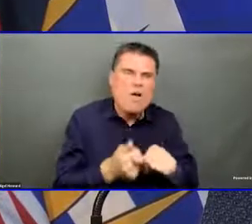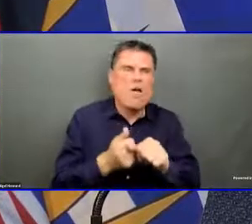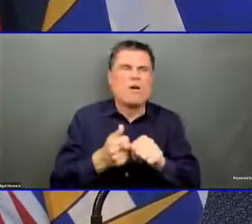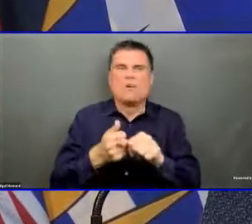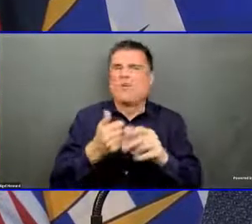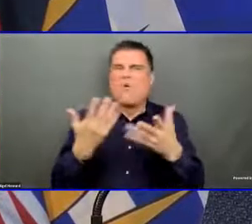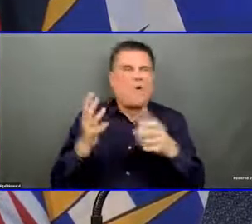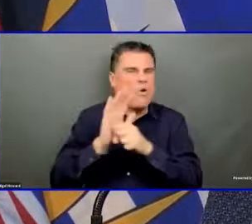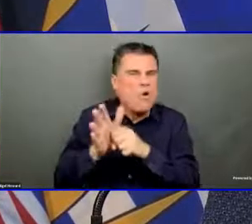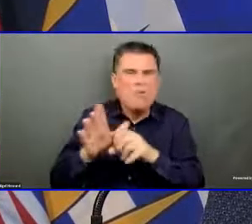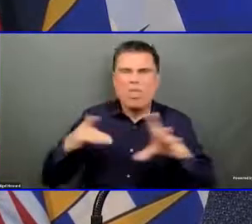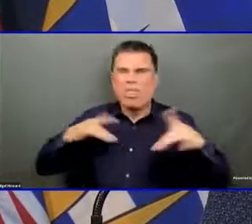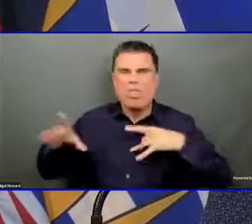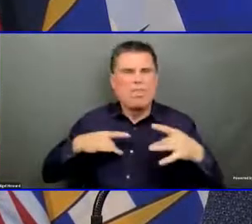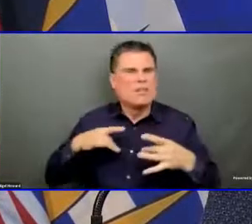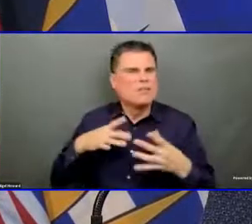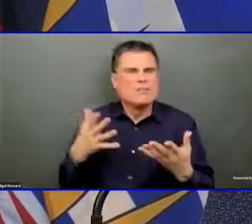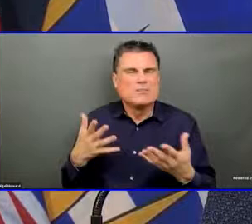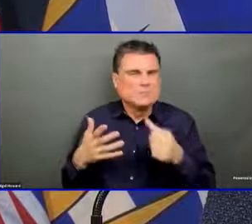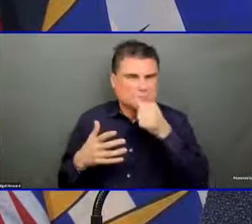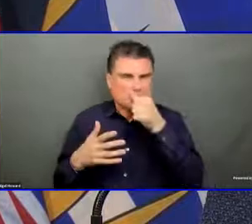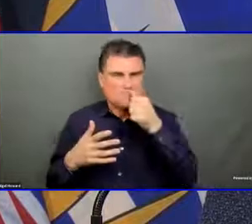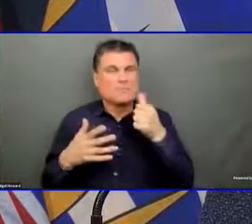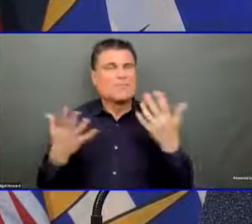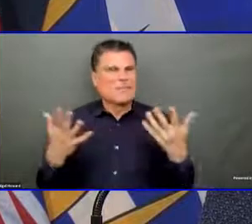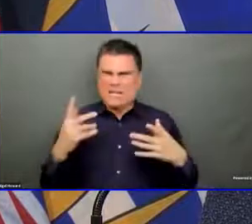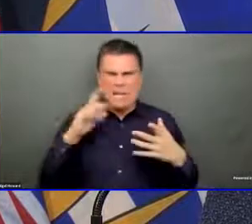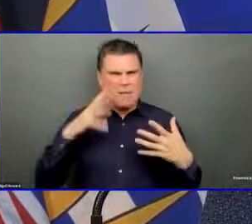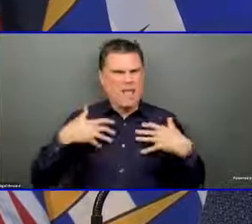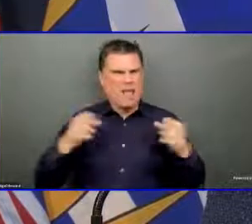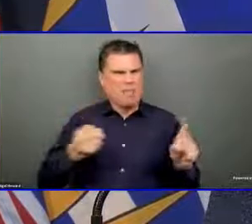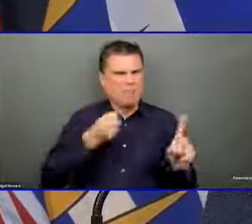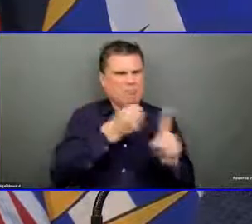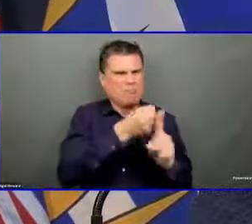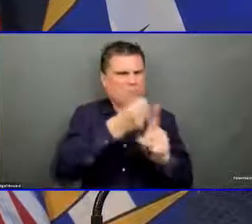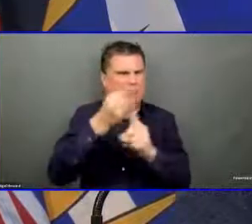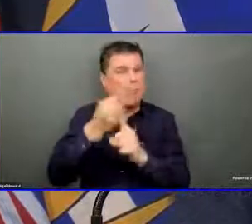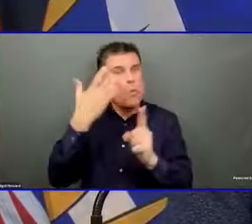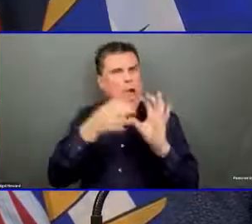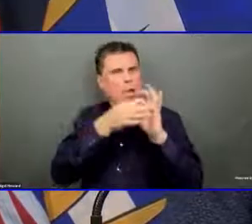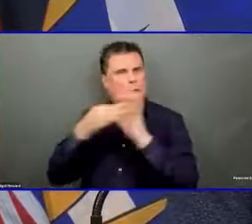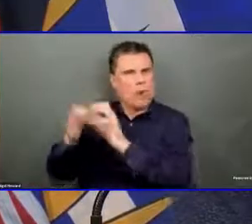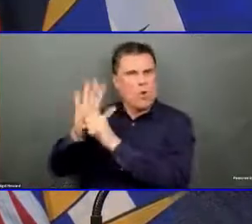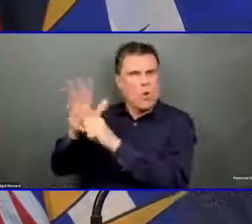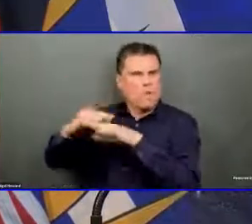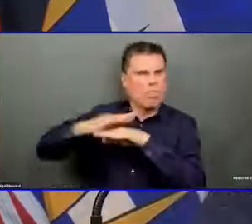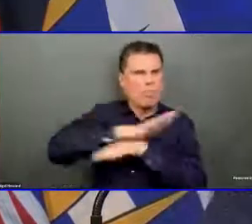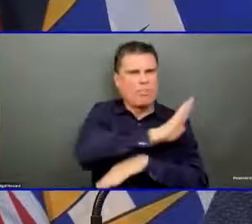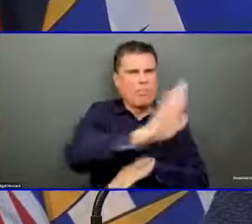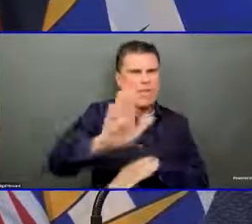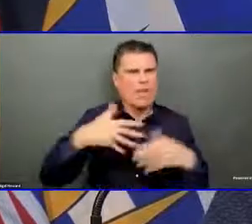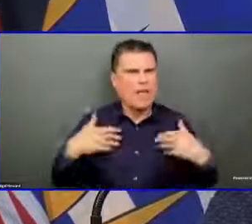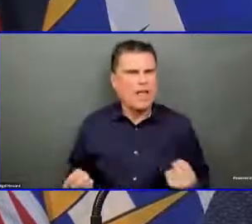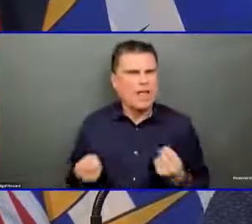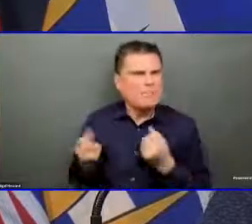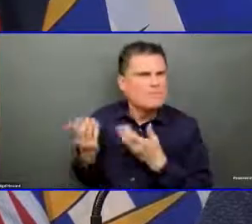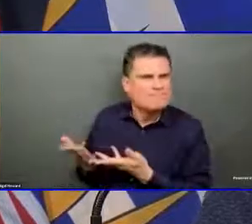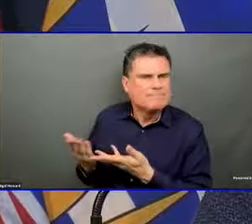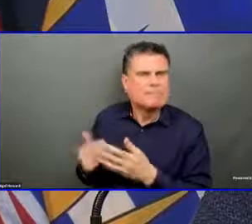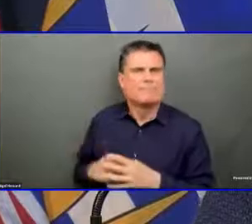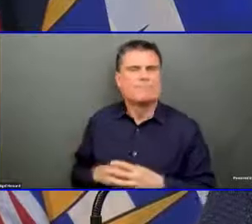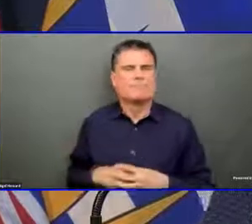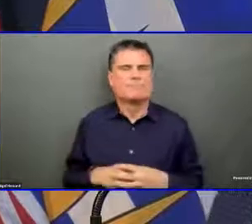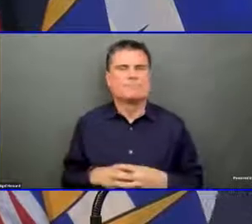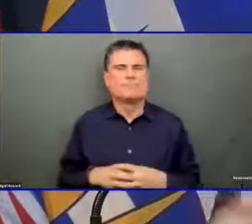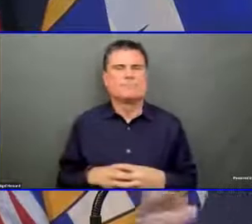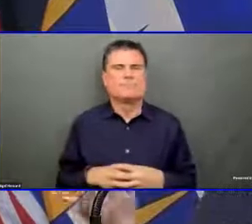health impacts due to the disease. Yeah, so, those things are, the clinical data is something